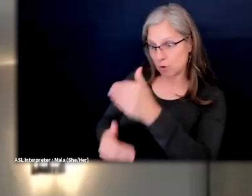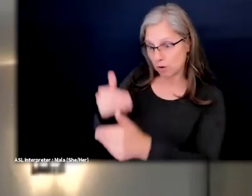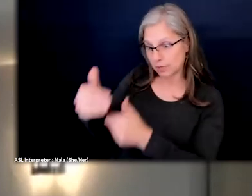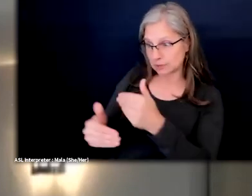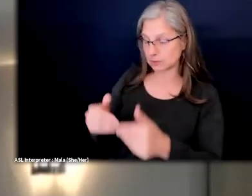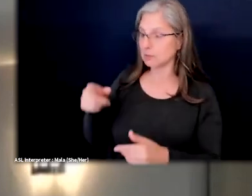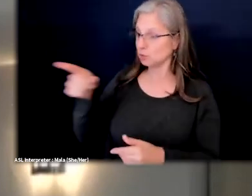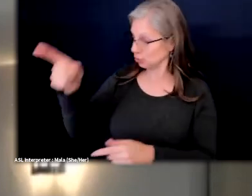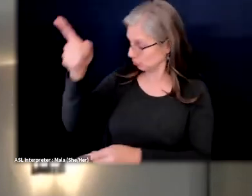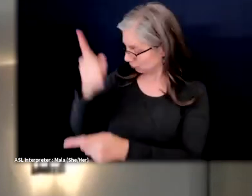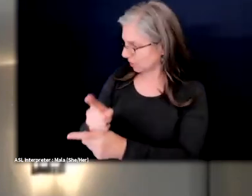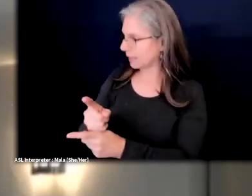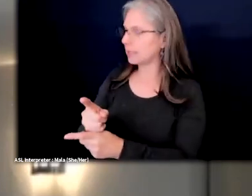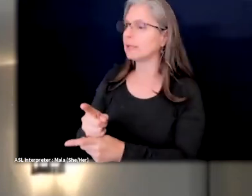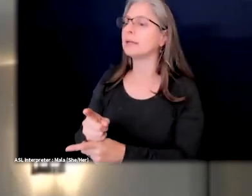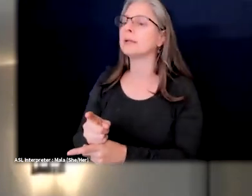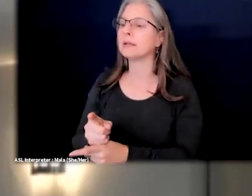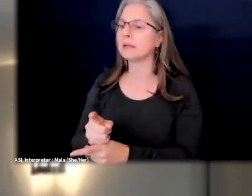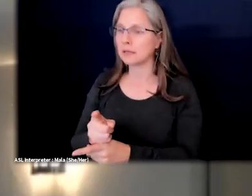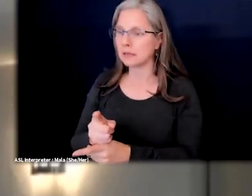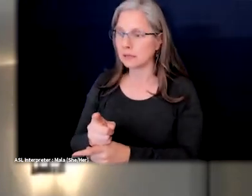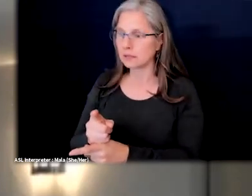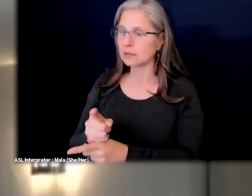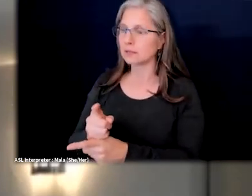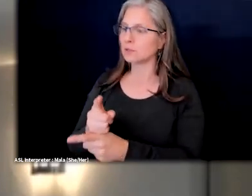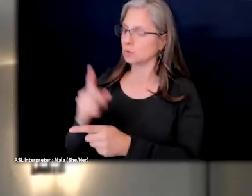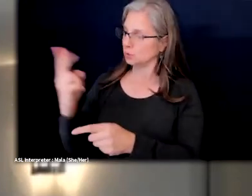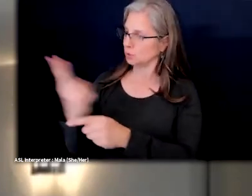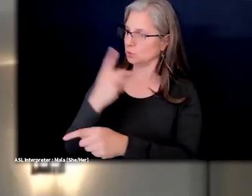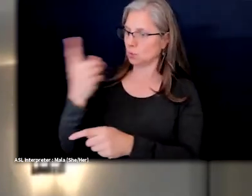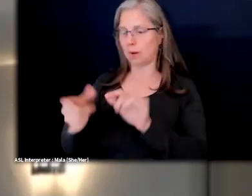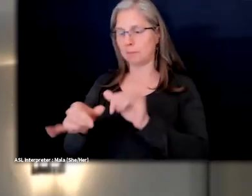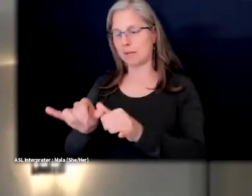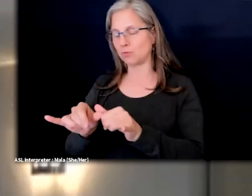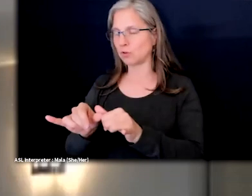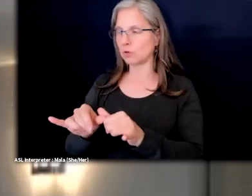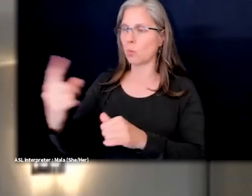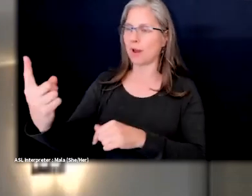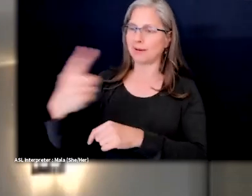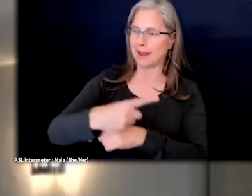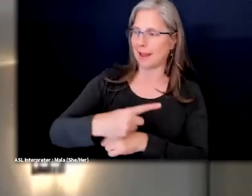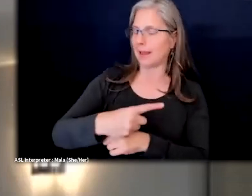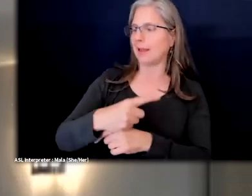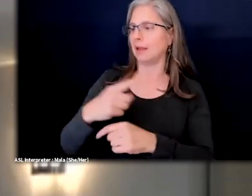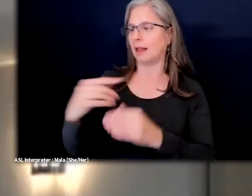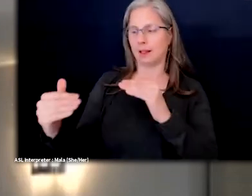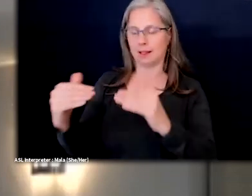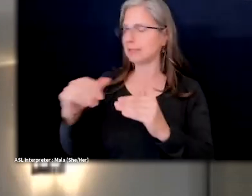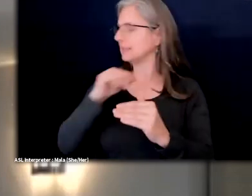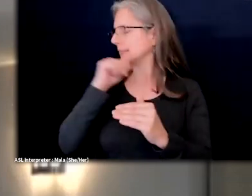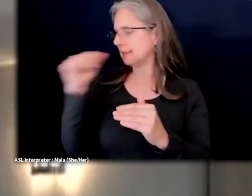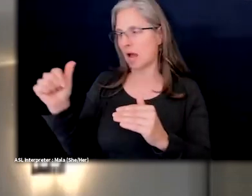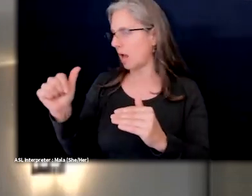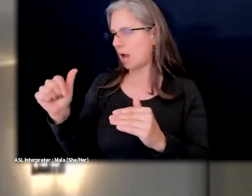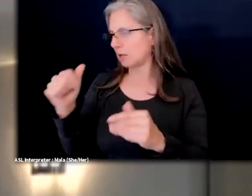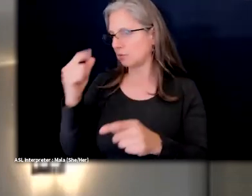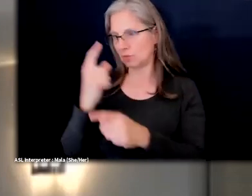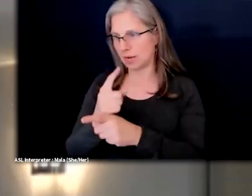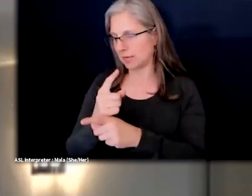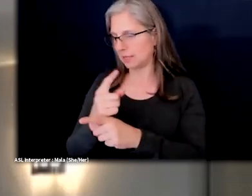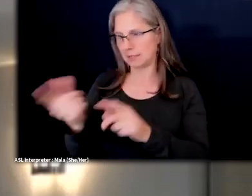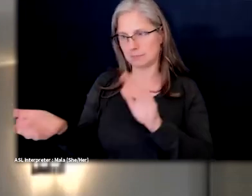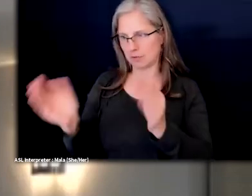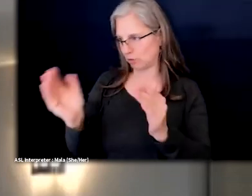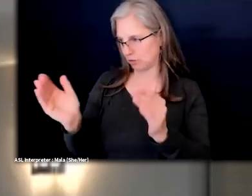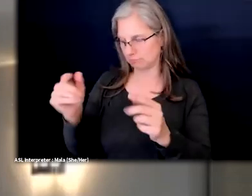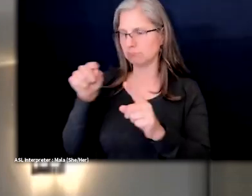are correct. The CASP is one measure, it's one day, it's not a fair assessment. I agree with you 100% on that. But I